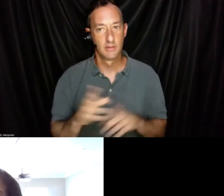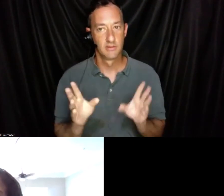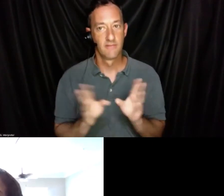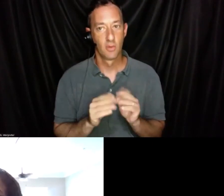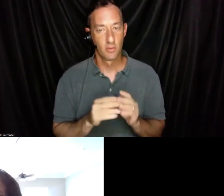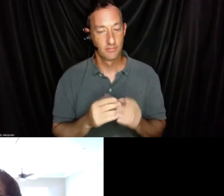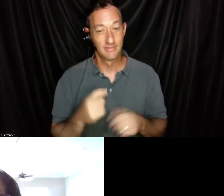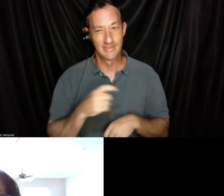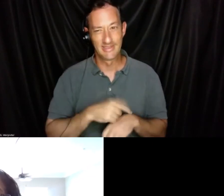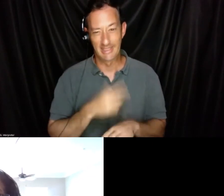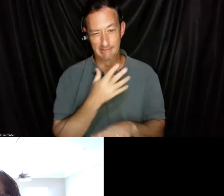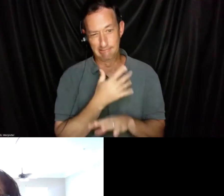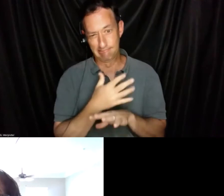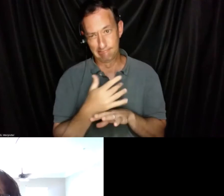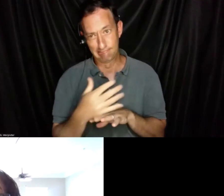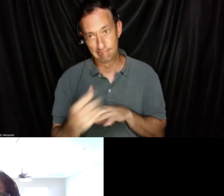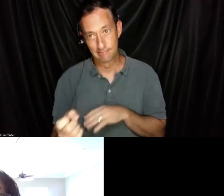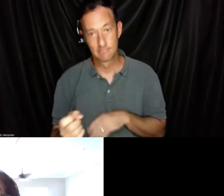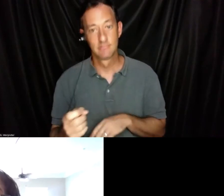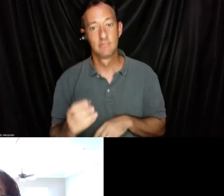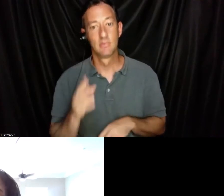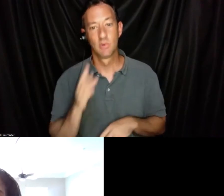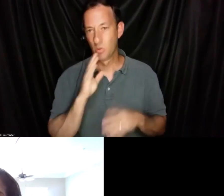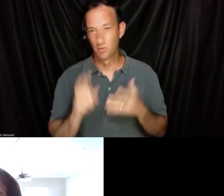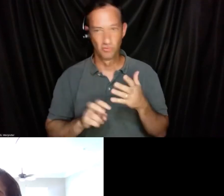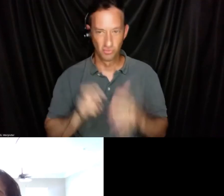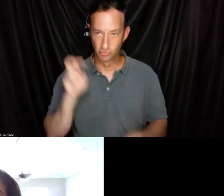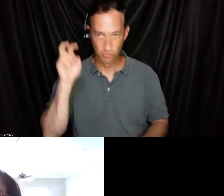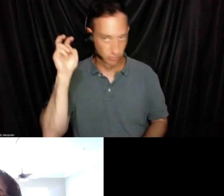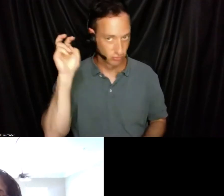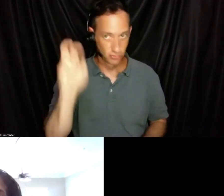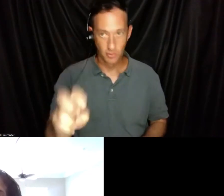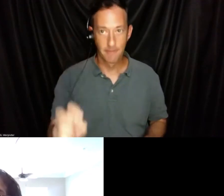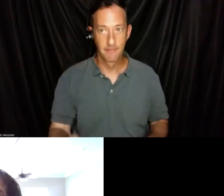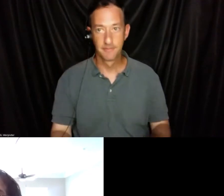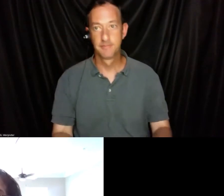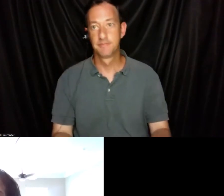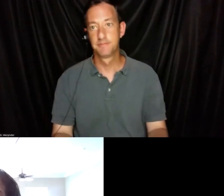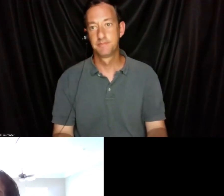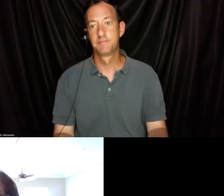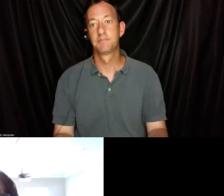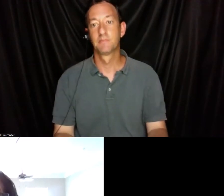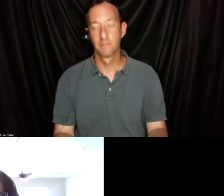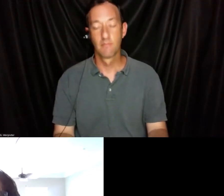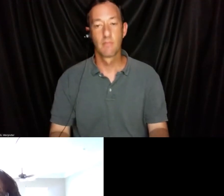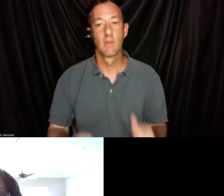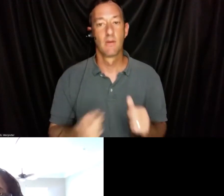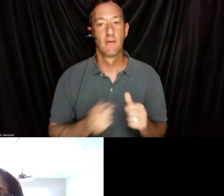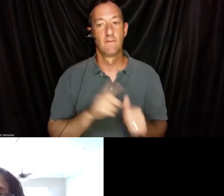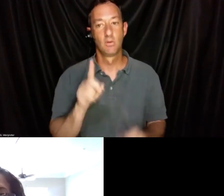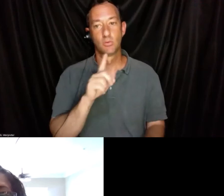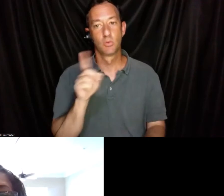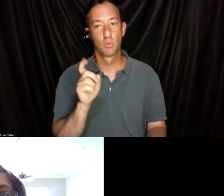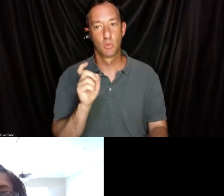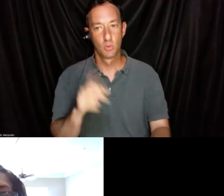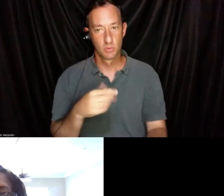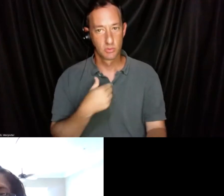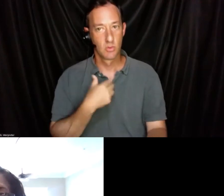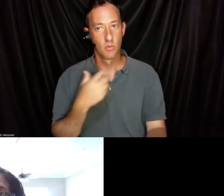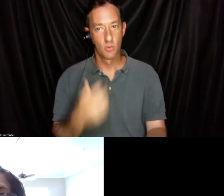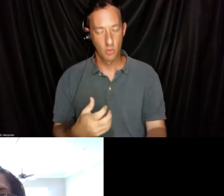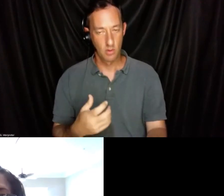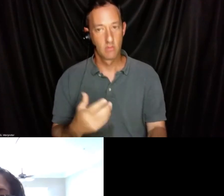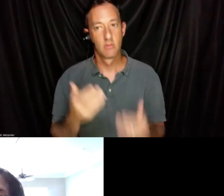a lot of time, so we are going to jump right in. For the first question, I'd like to pick back